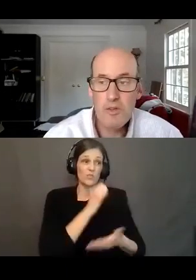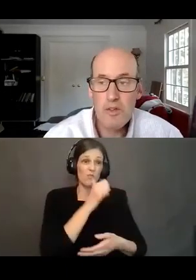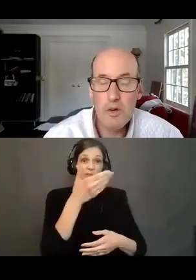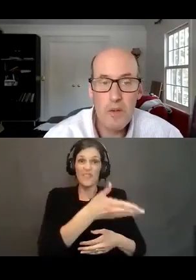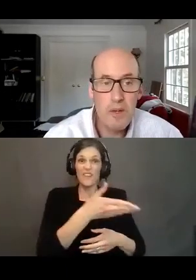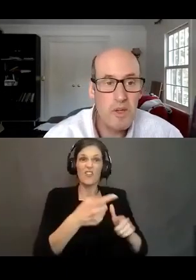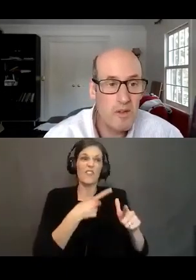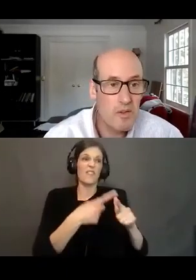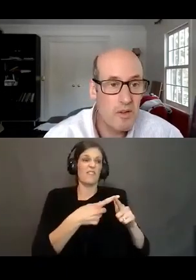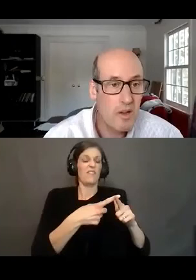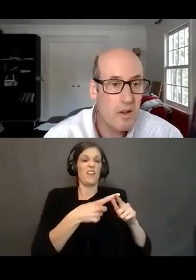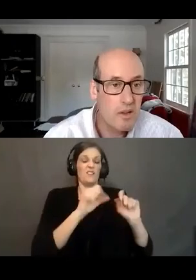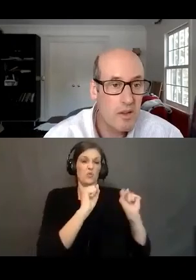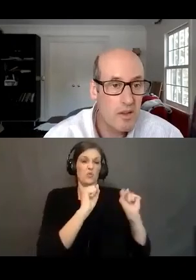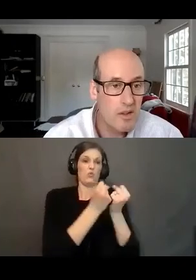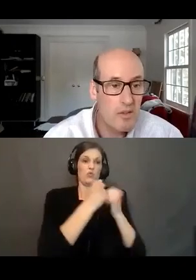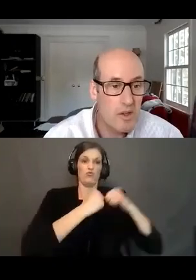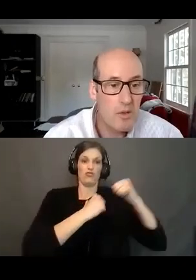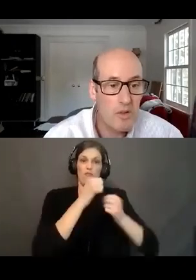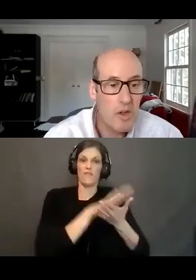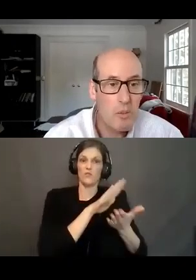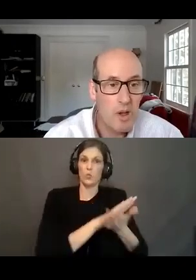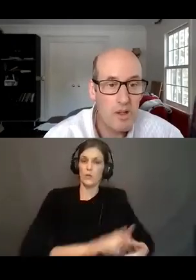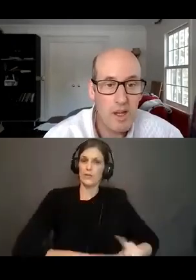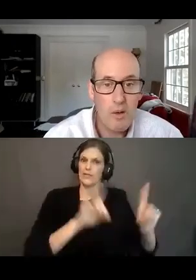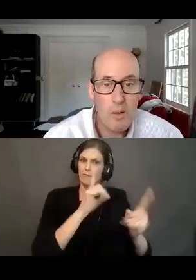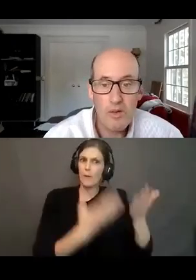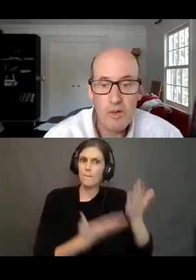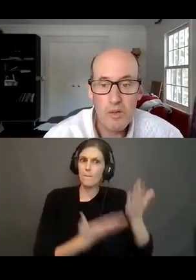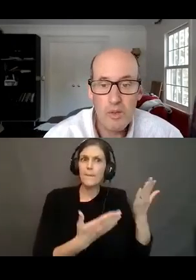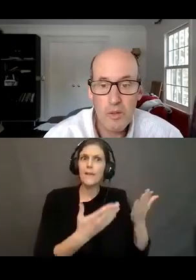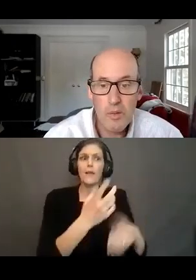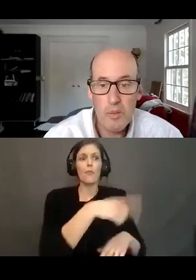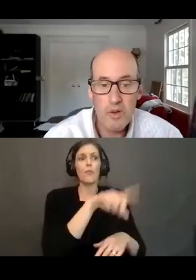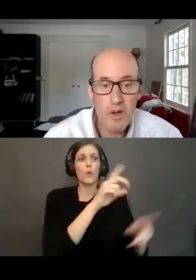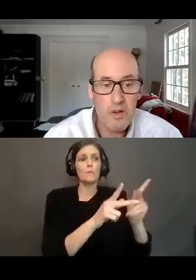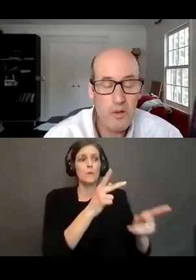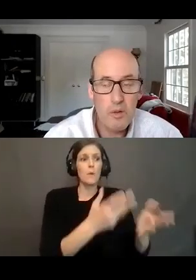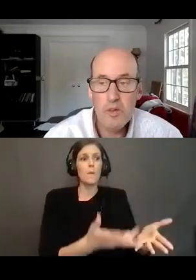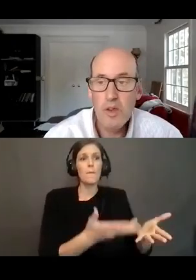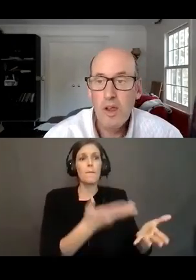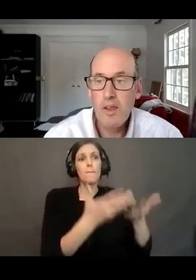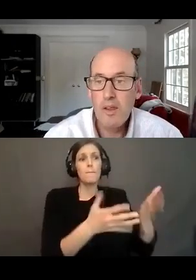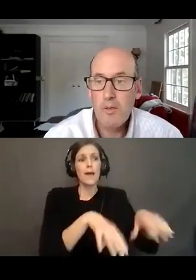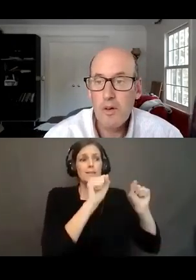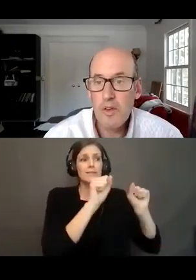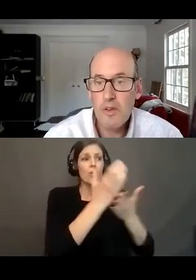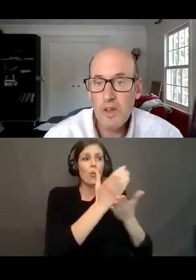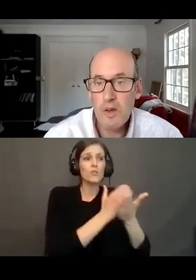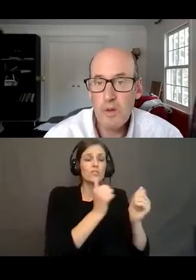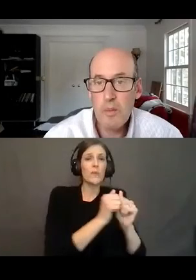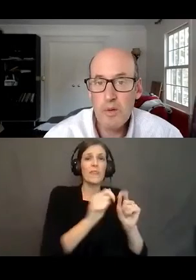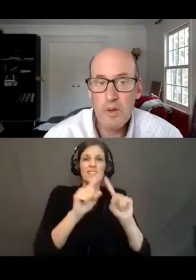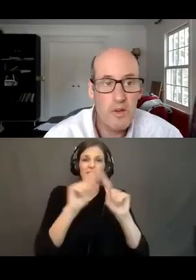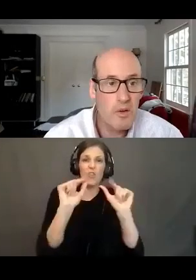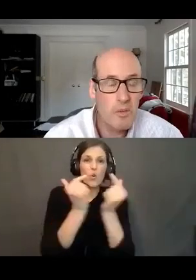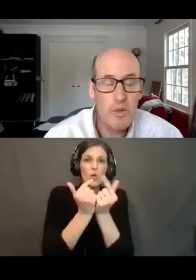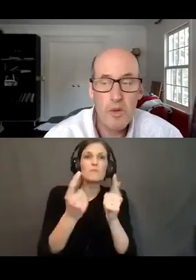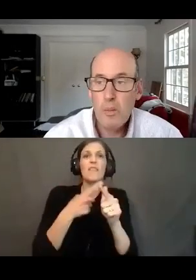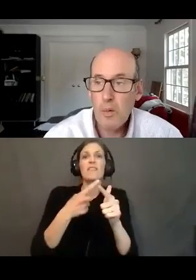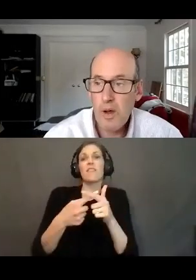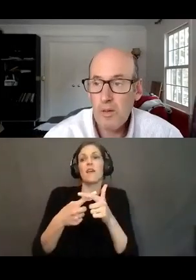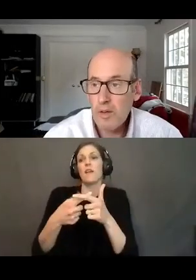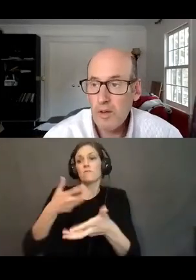structure of the school might be different. These individuals might take courses with people in other groups and therefore associate with people in other